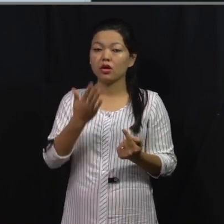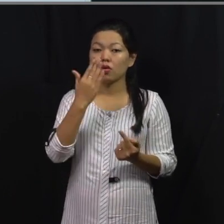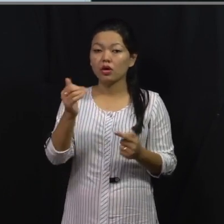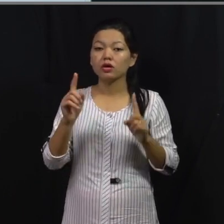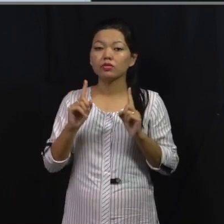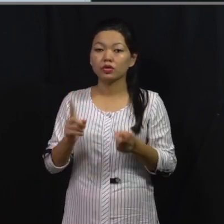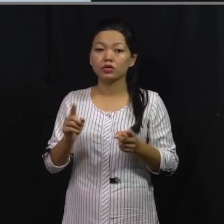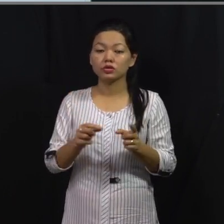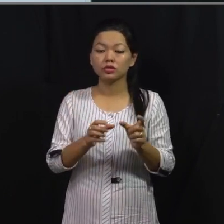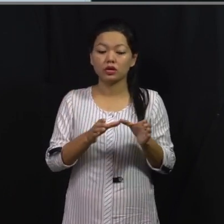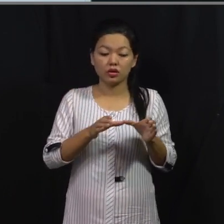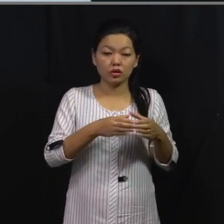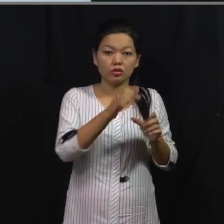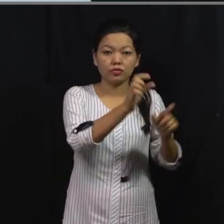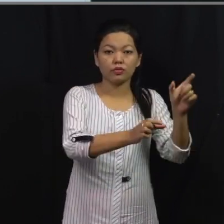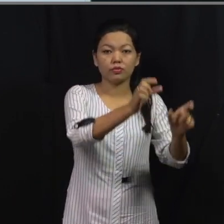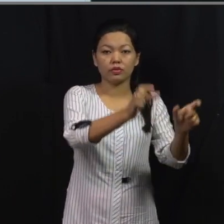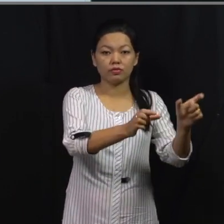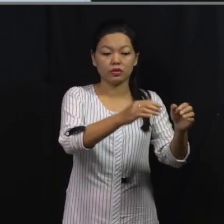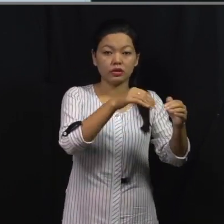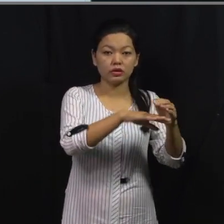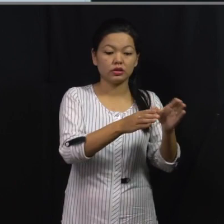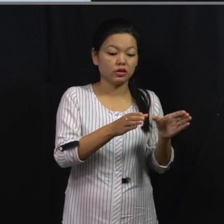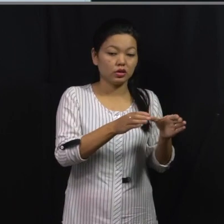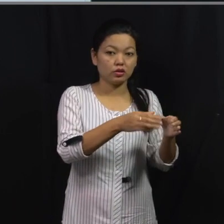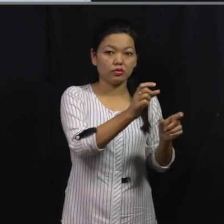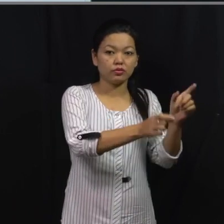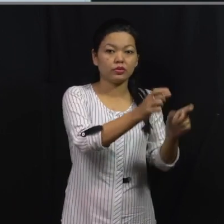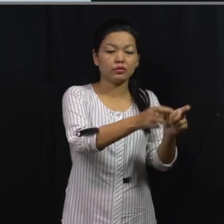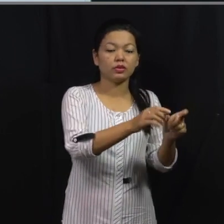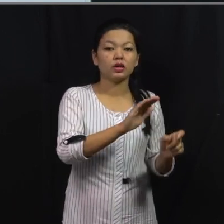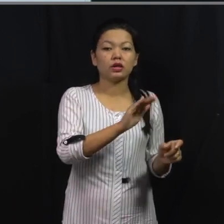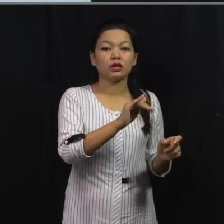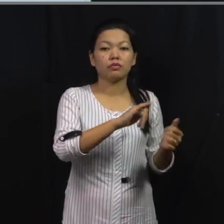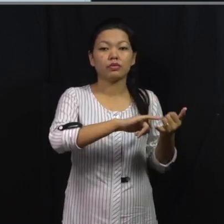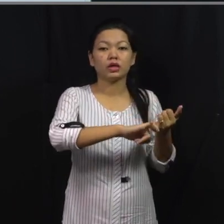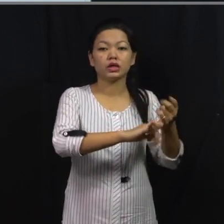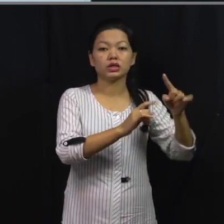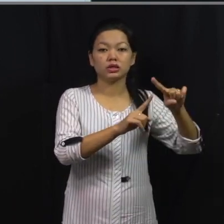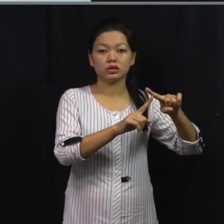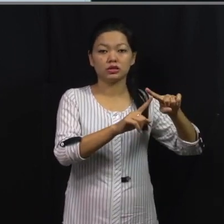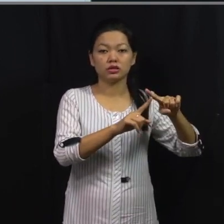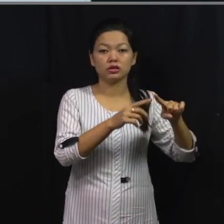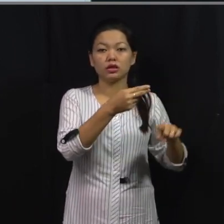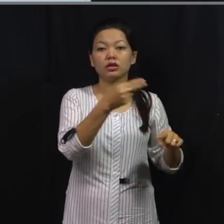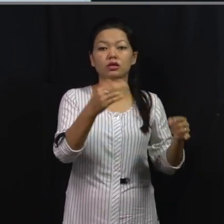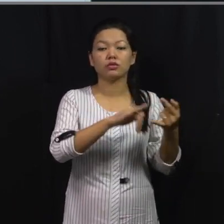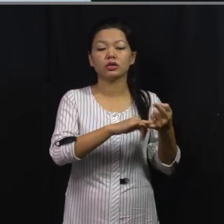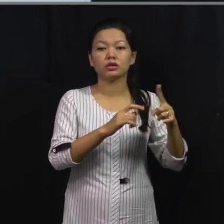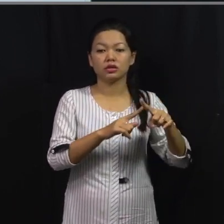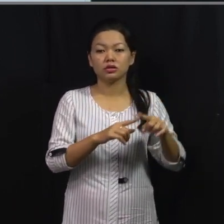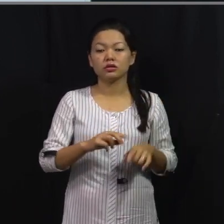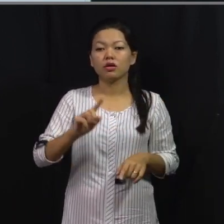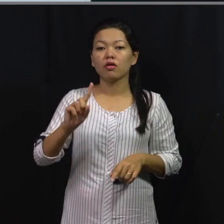We will be talking about which group of people here, okay? A group of people, okay, which was first termed by